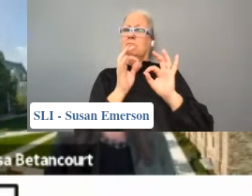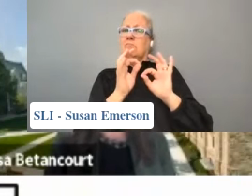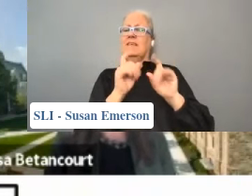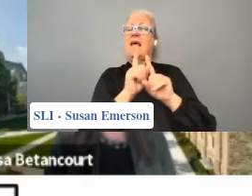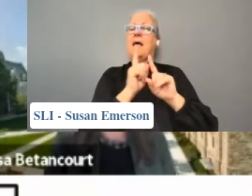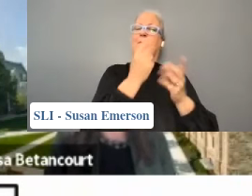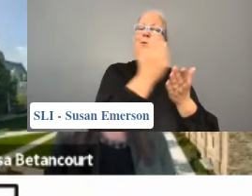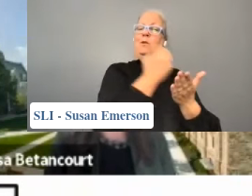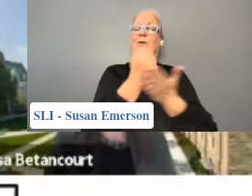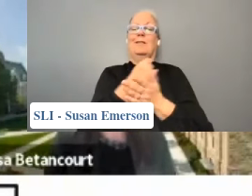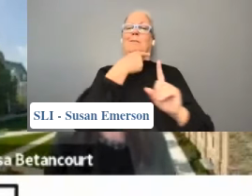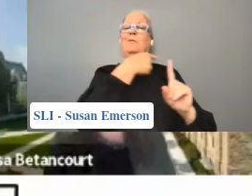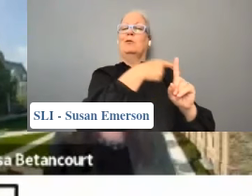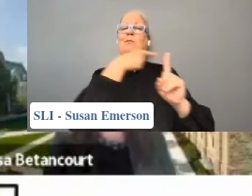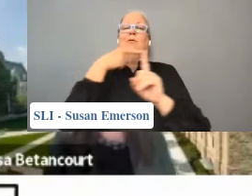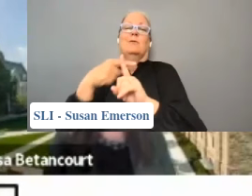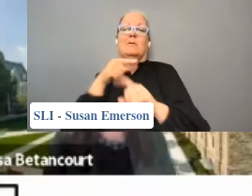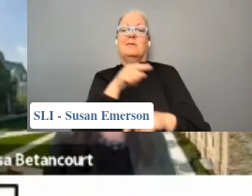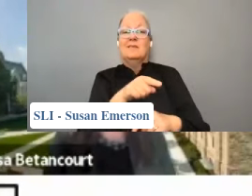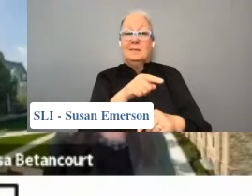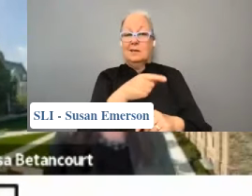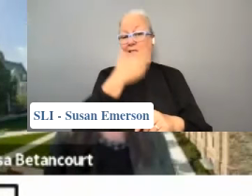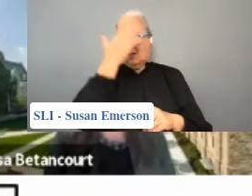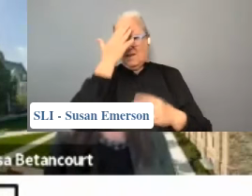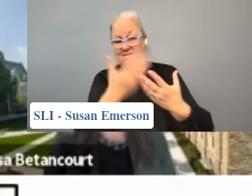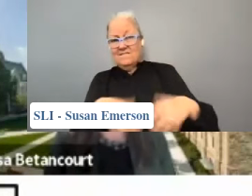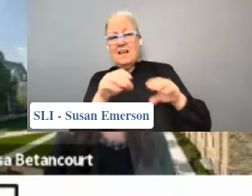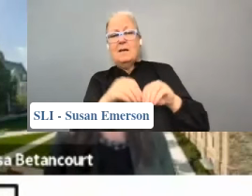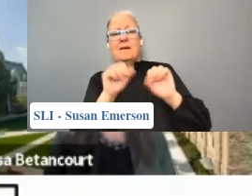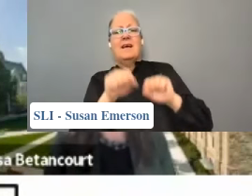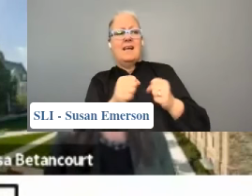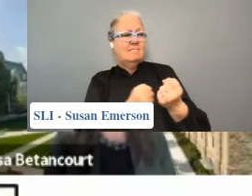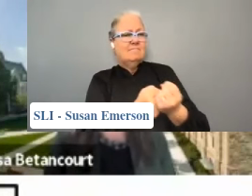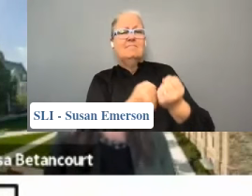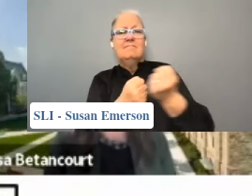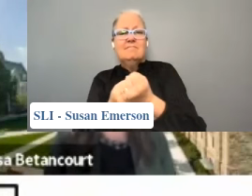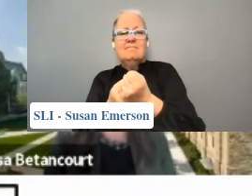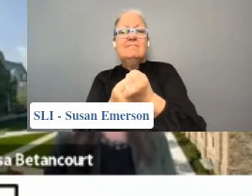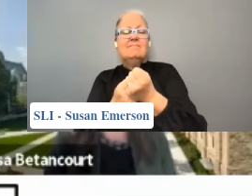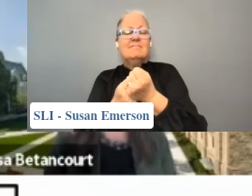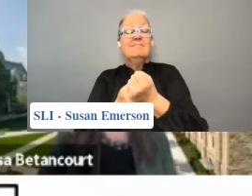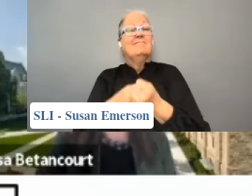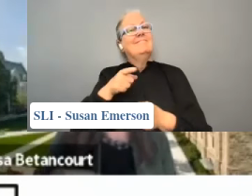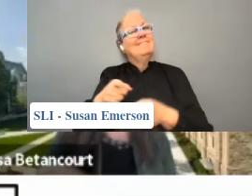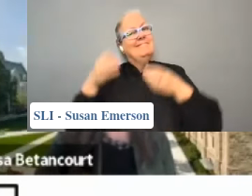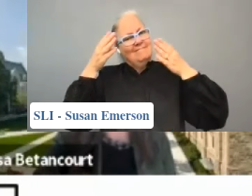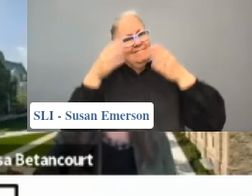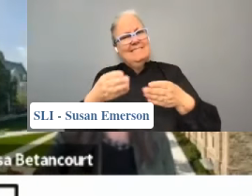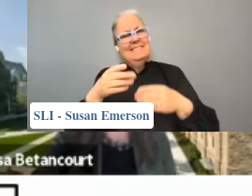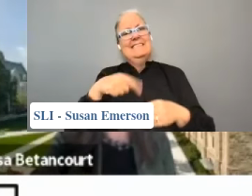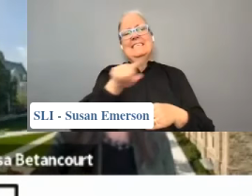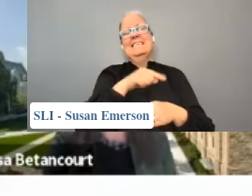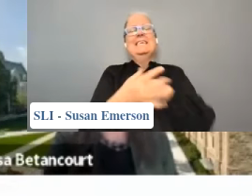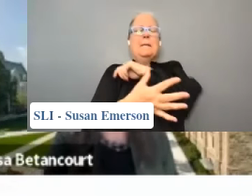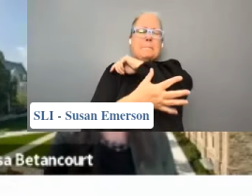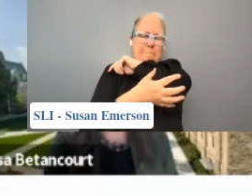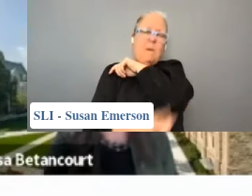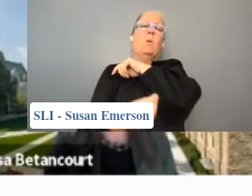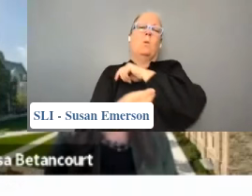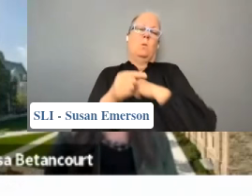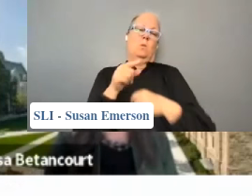families who could most benefit. And we know that those problems of violence and underdevelopment concentrate in families in extreme poverty in Rwanda. Here